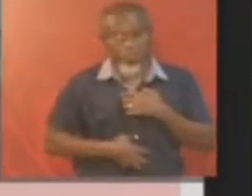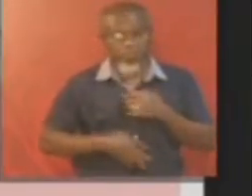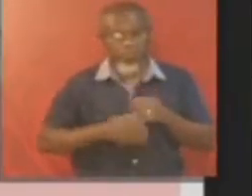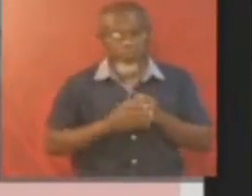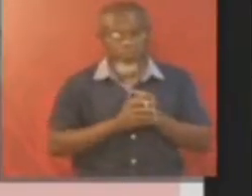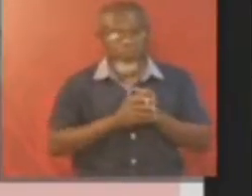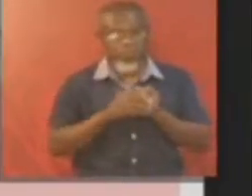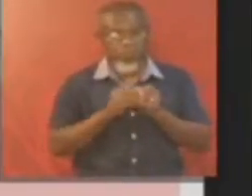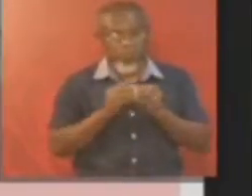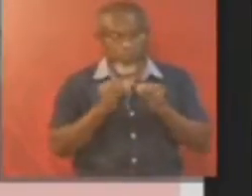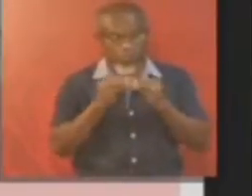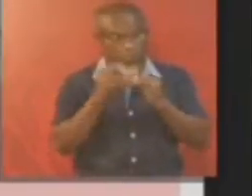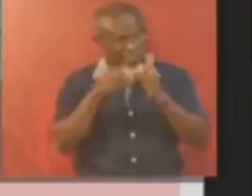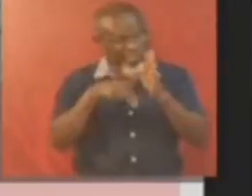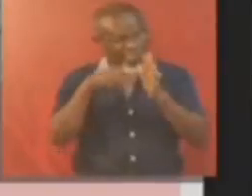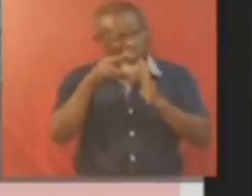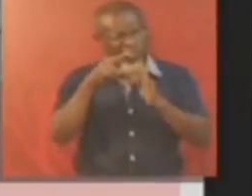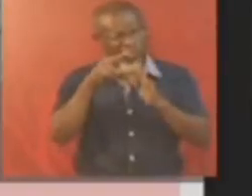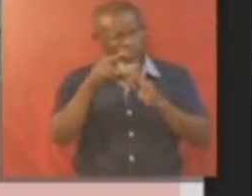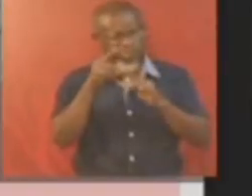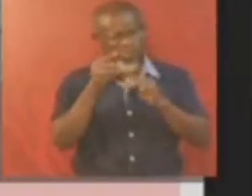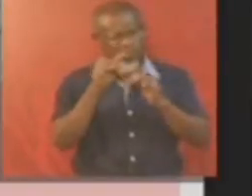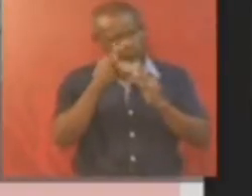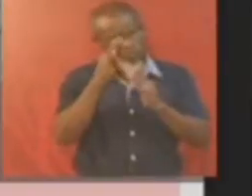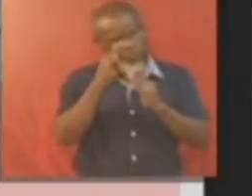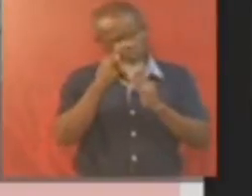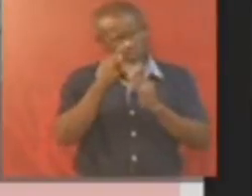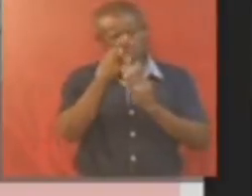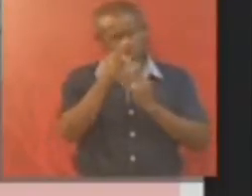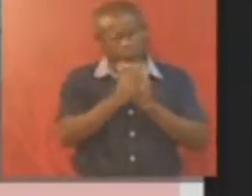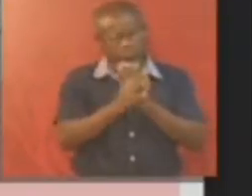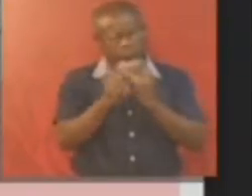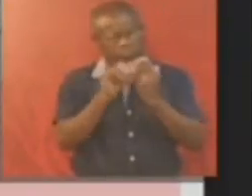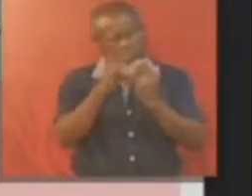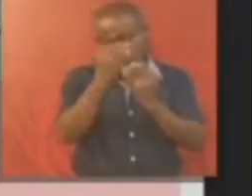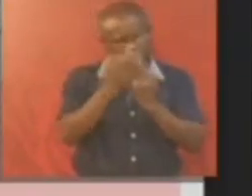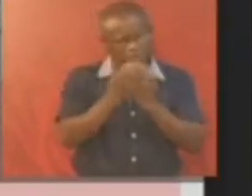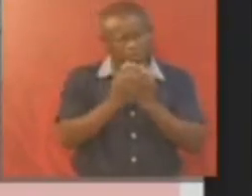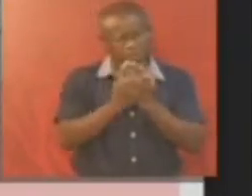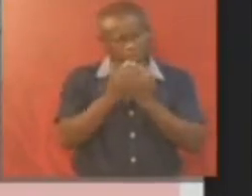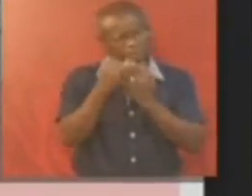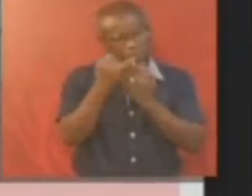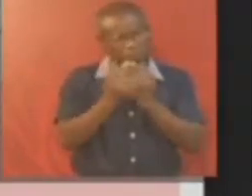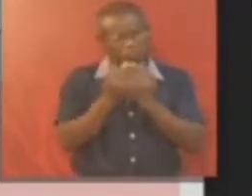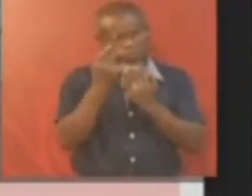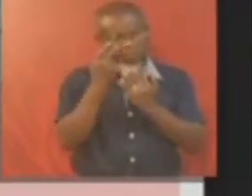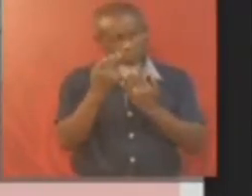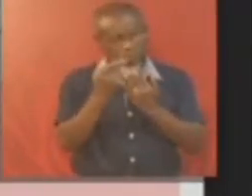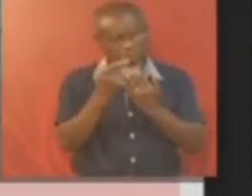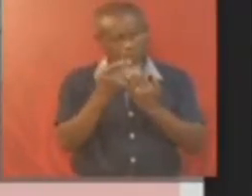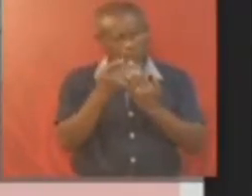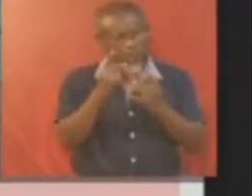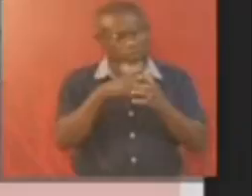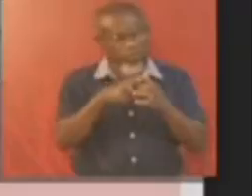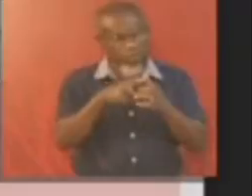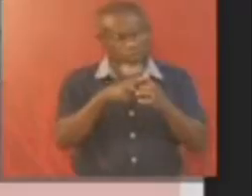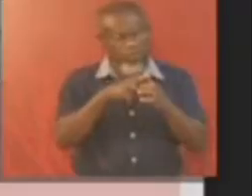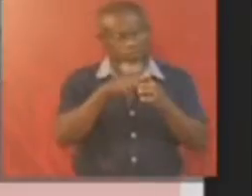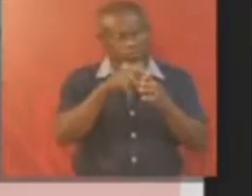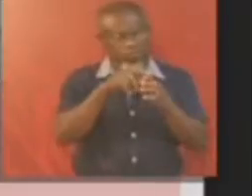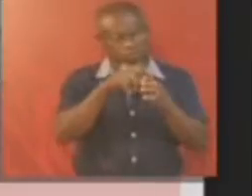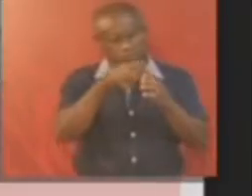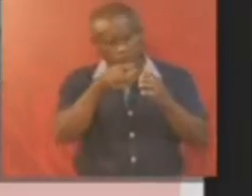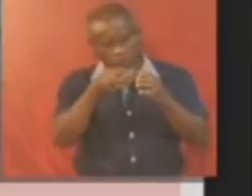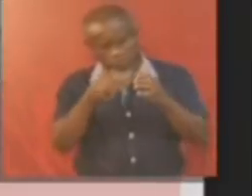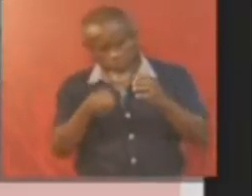January, February, we would have had a spike in the number of gastroenteritis cases, and then that subsequently declined. About week 13, we went